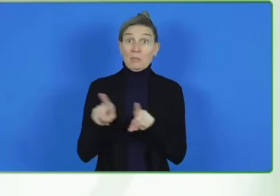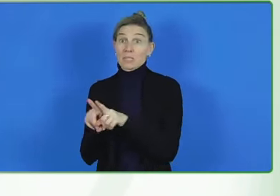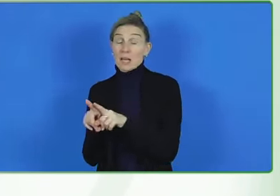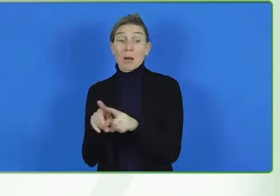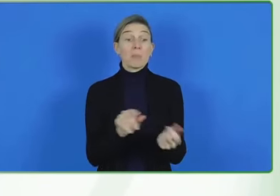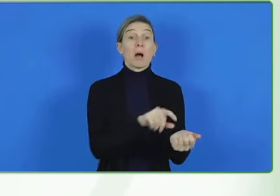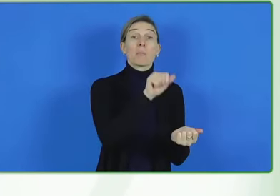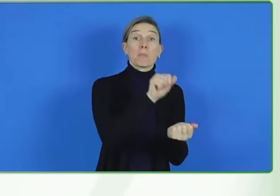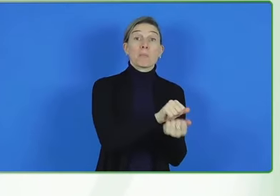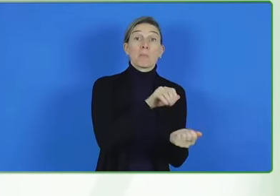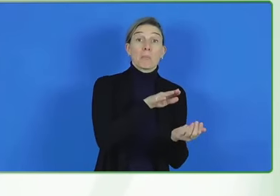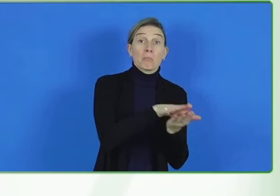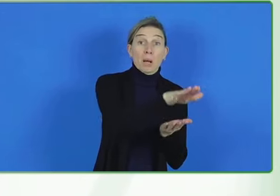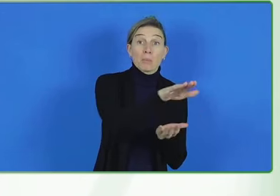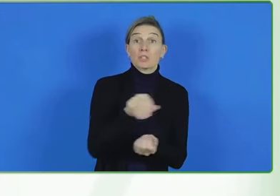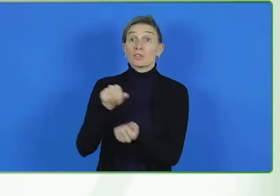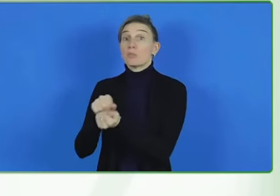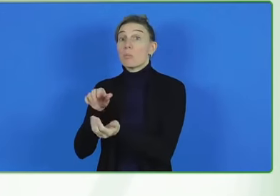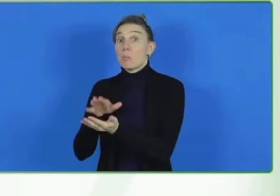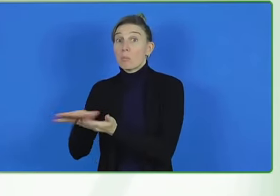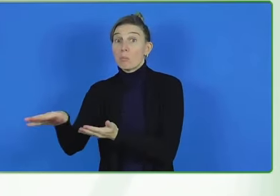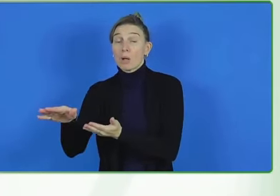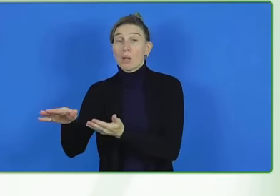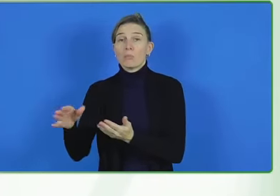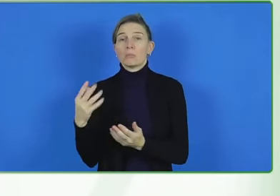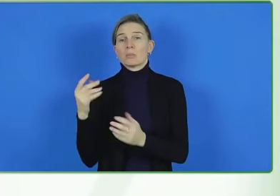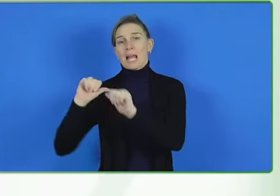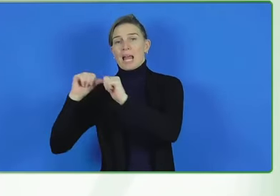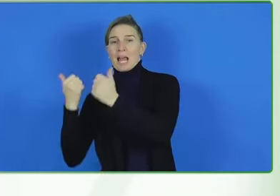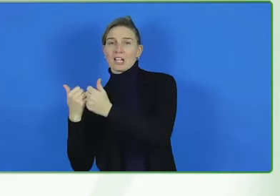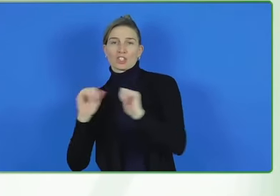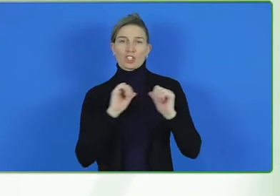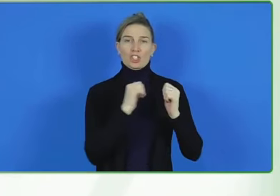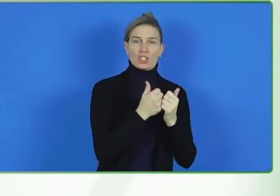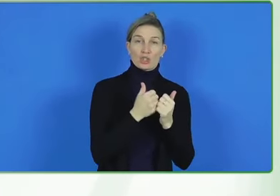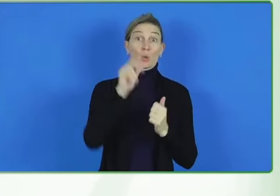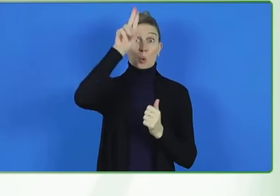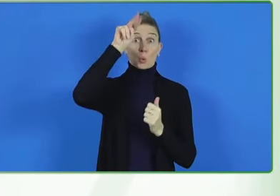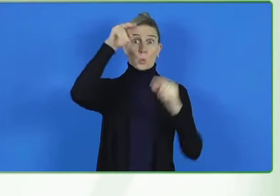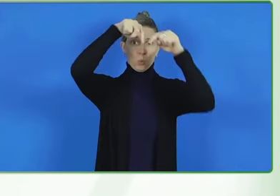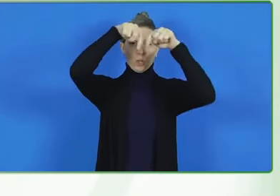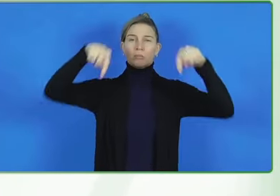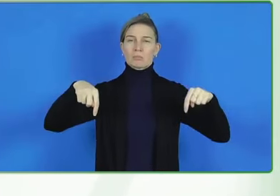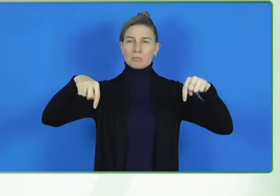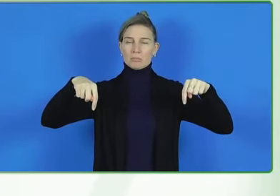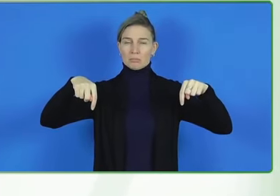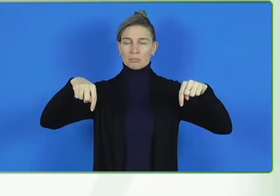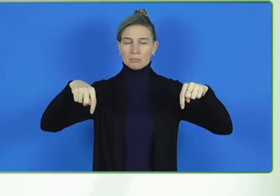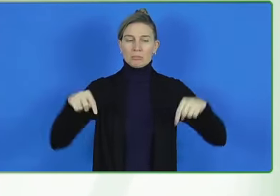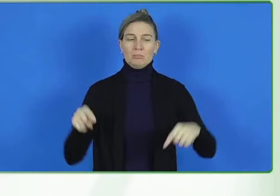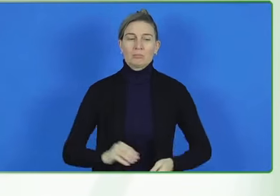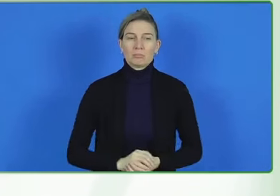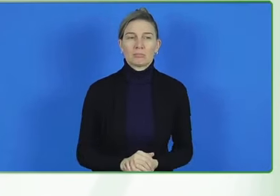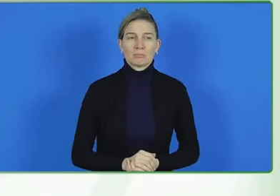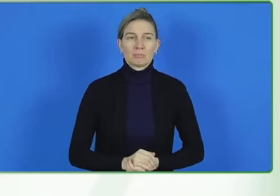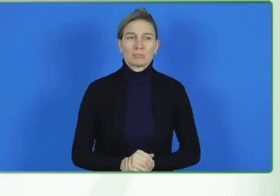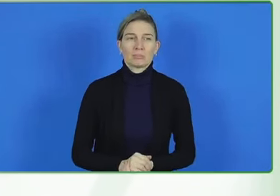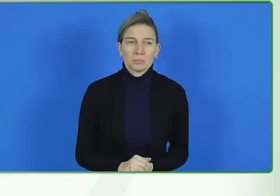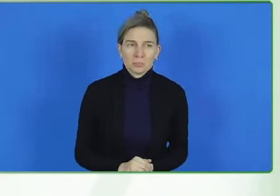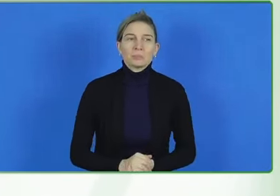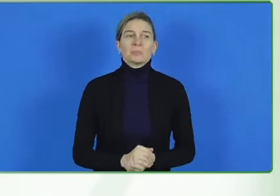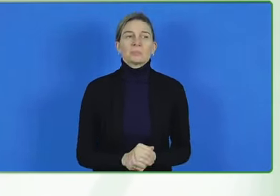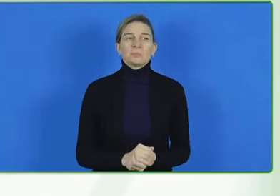So I'd like to move on to the next slide. Okay. So as everyone